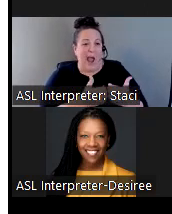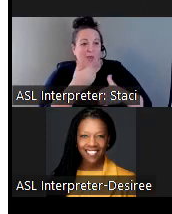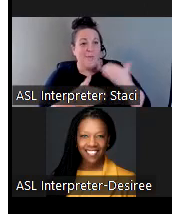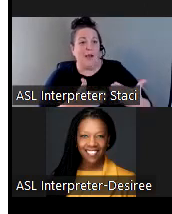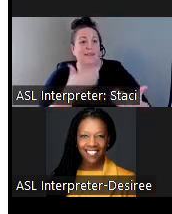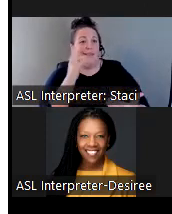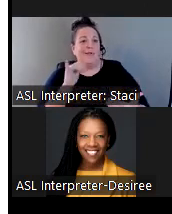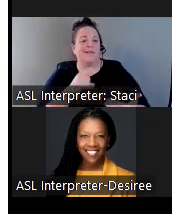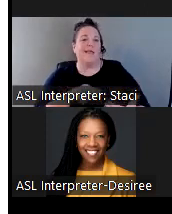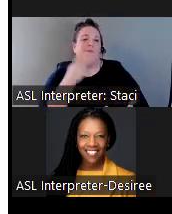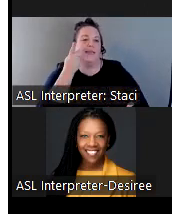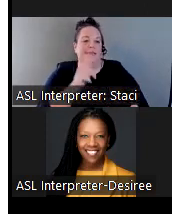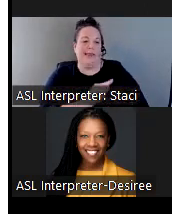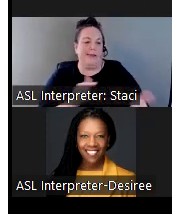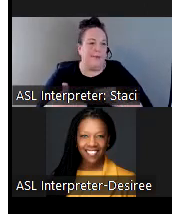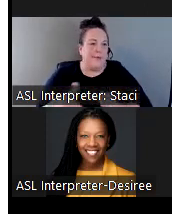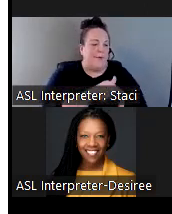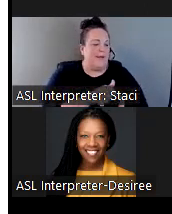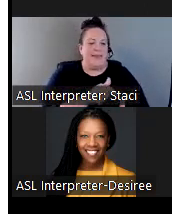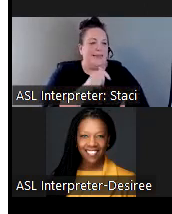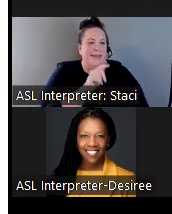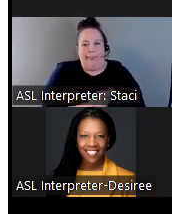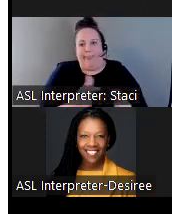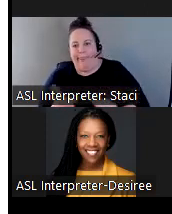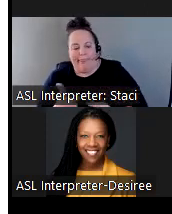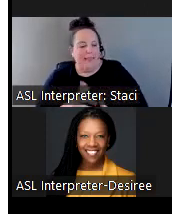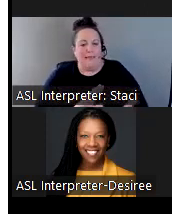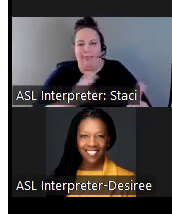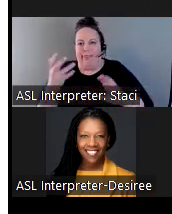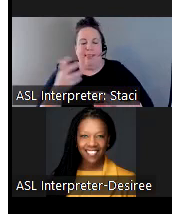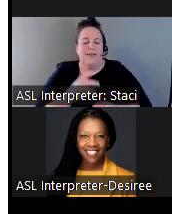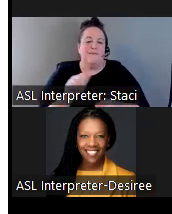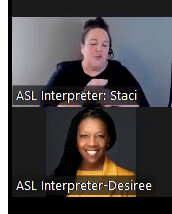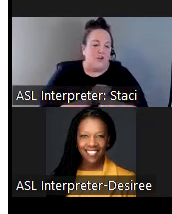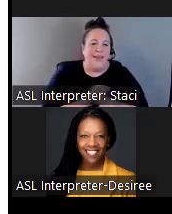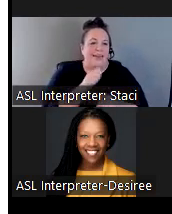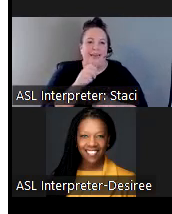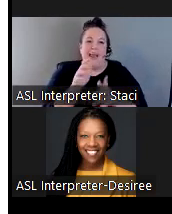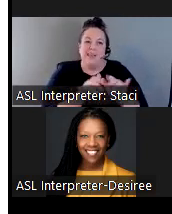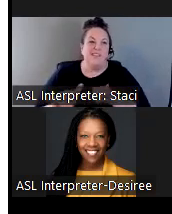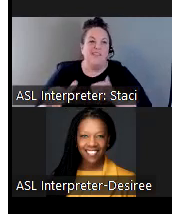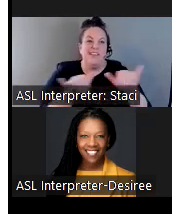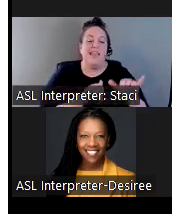we see turnover. We see inconsistencies in terms of training. So one of the things we're really going to push is